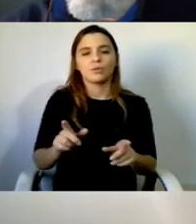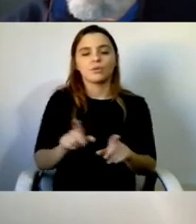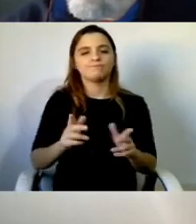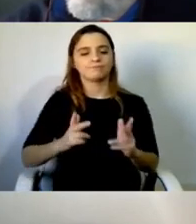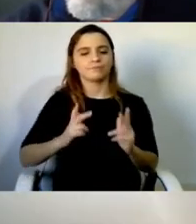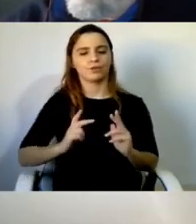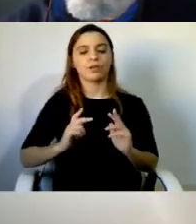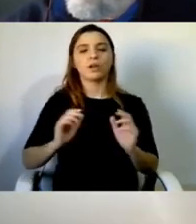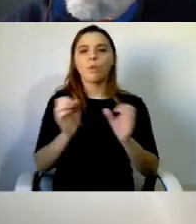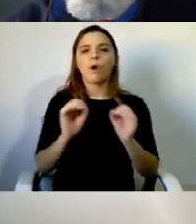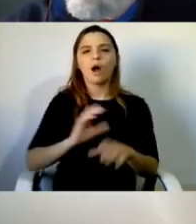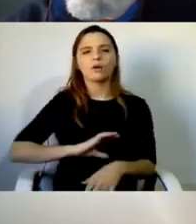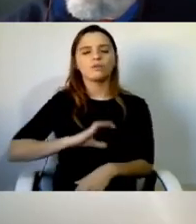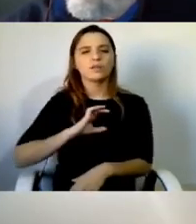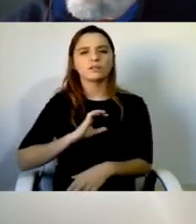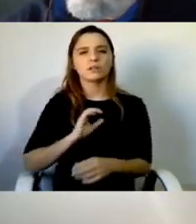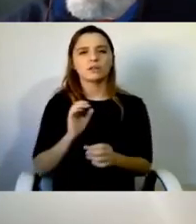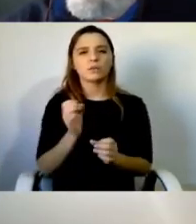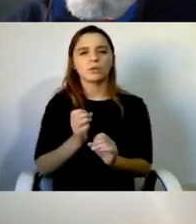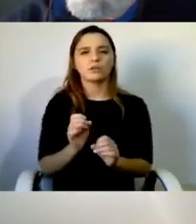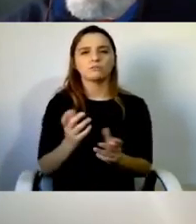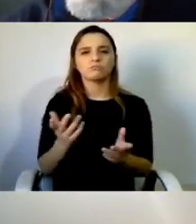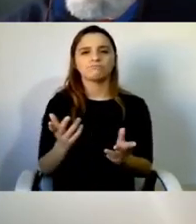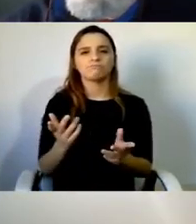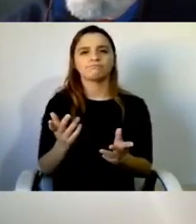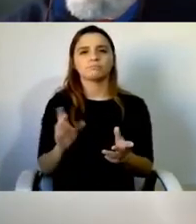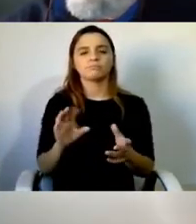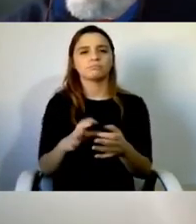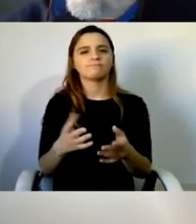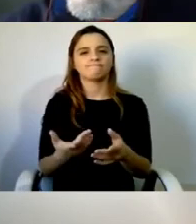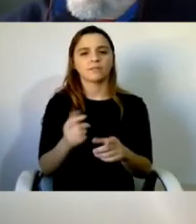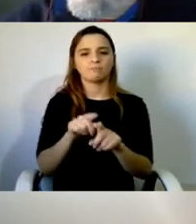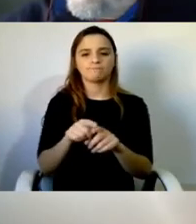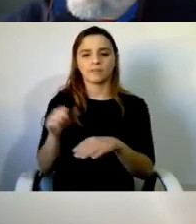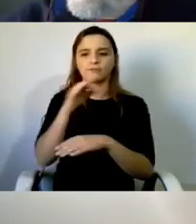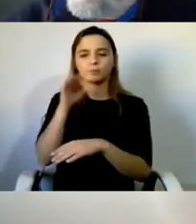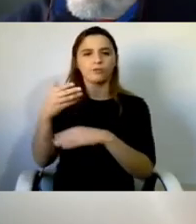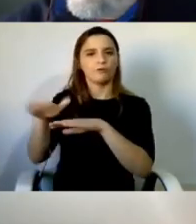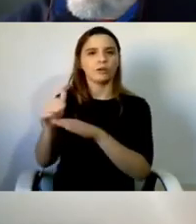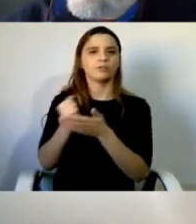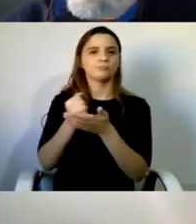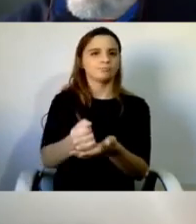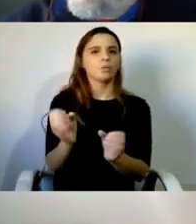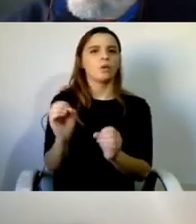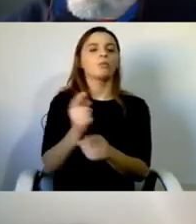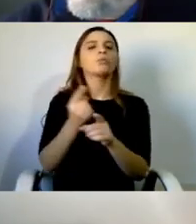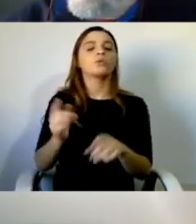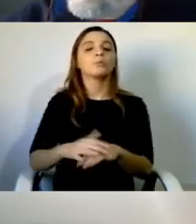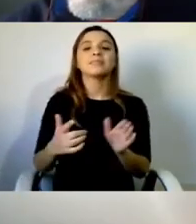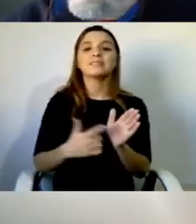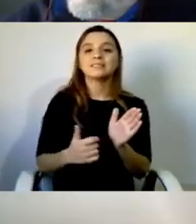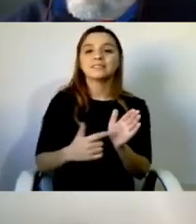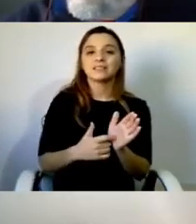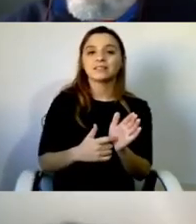assistance outside the family because they need to have the approval of the family.